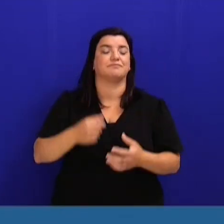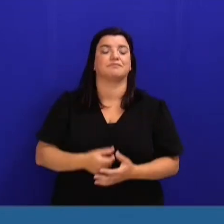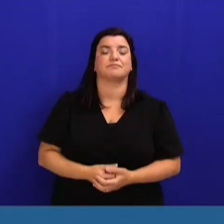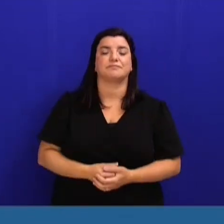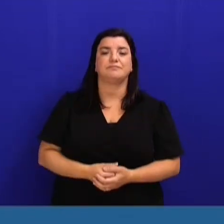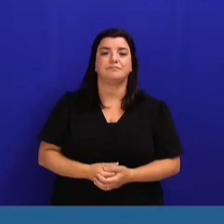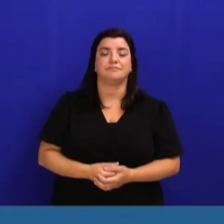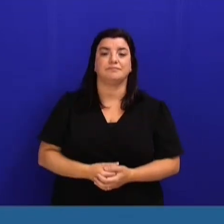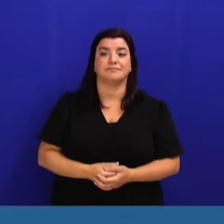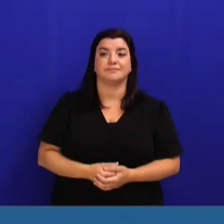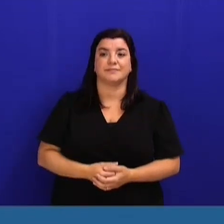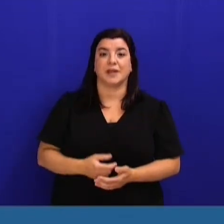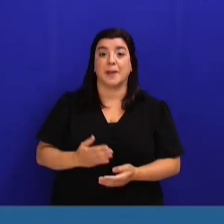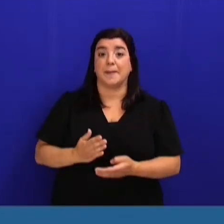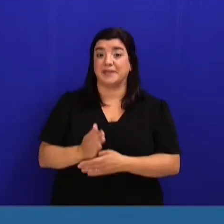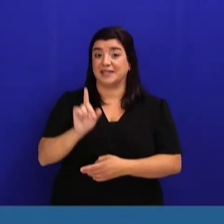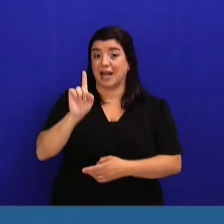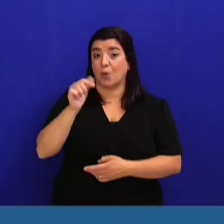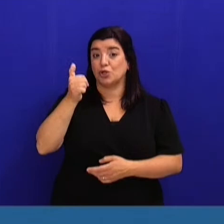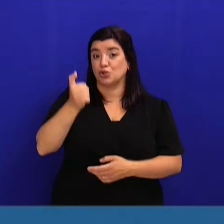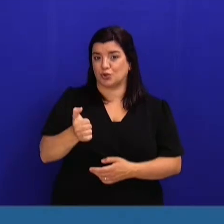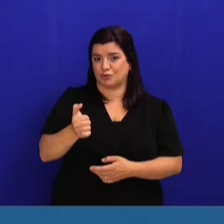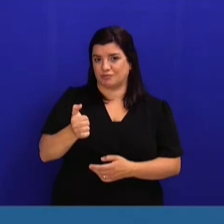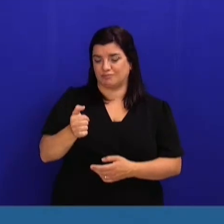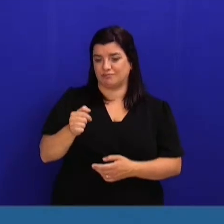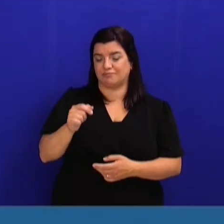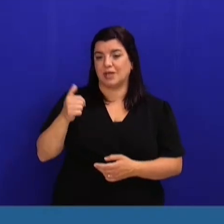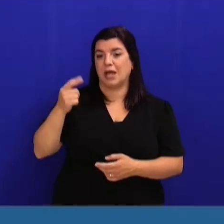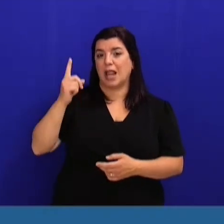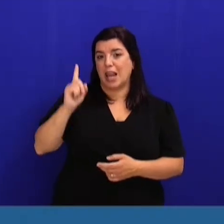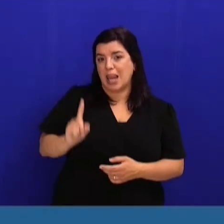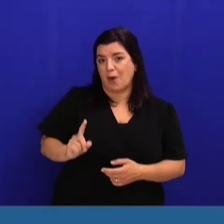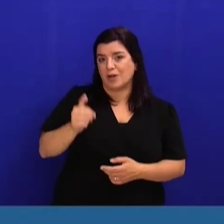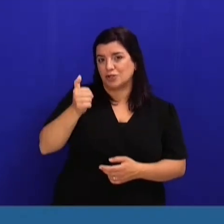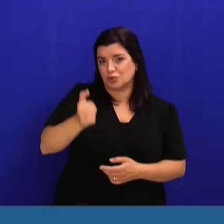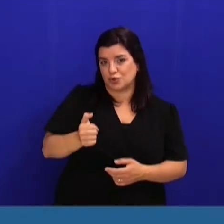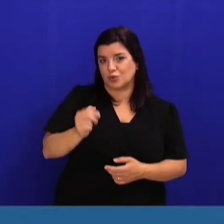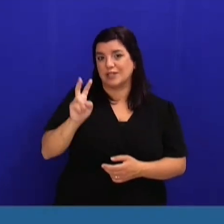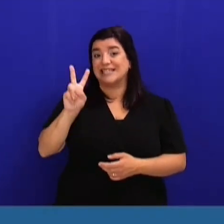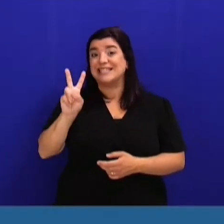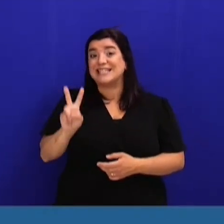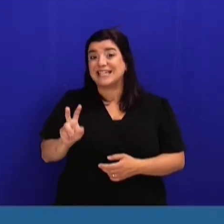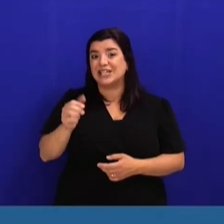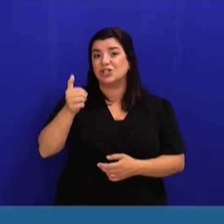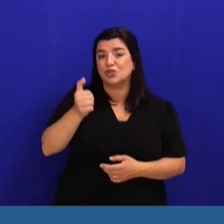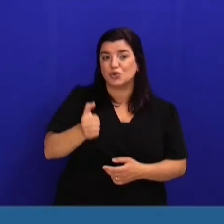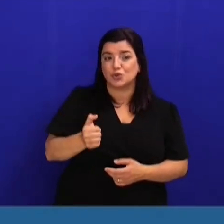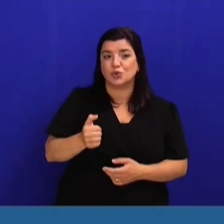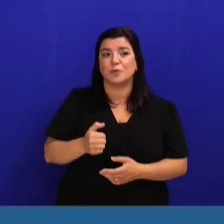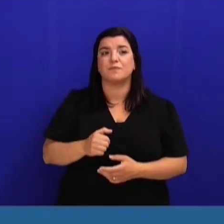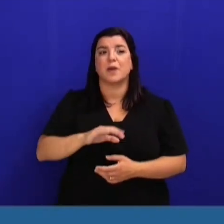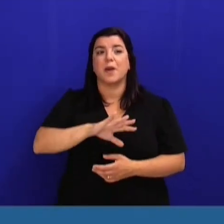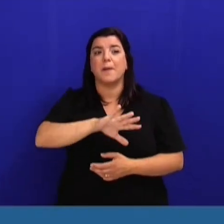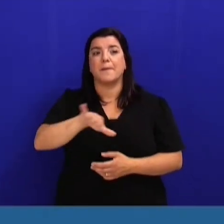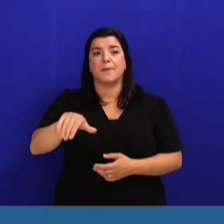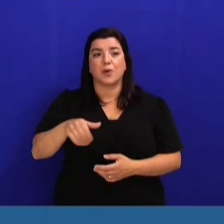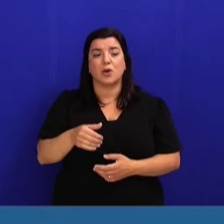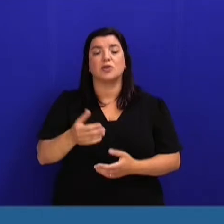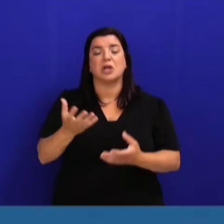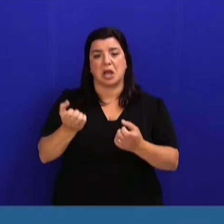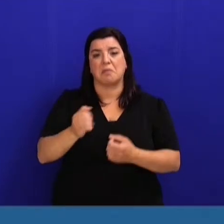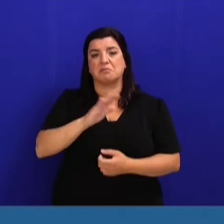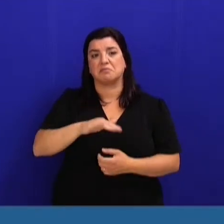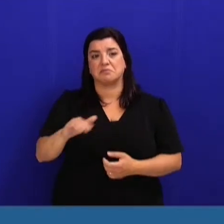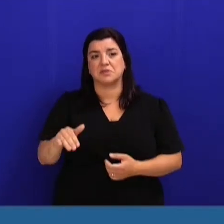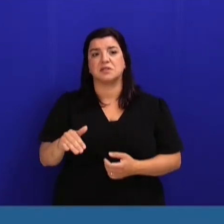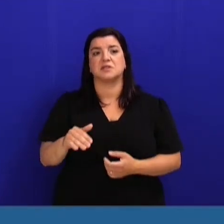fl-ewwel u t-tieni ta' Ġunju kellna 95% mill-persuni li daħlu lejn Malta li kellhom id-documentation f'idejhom.